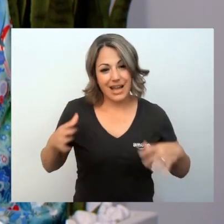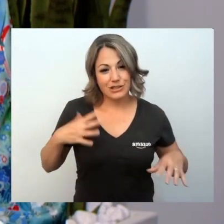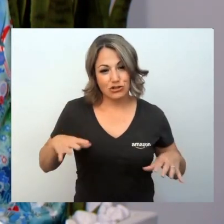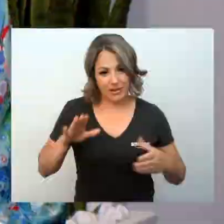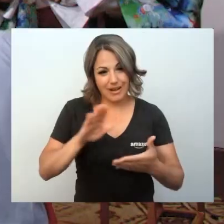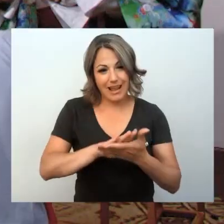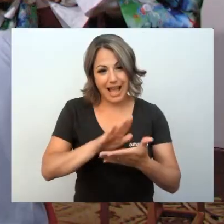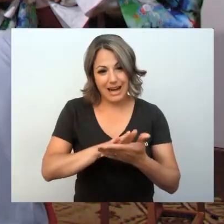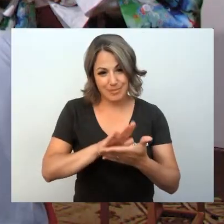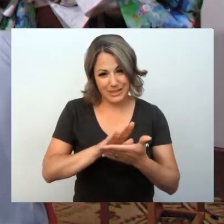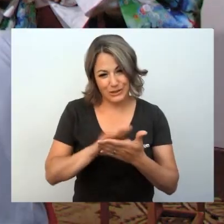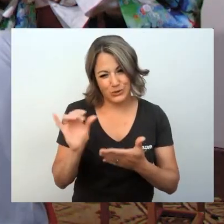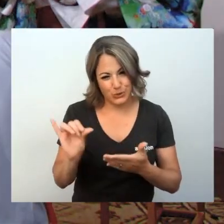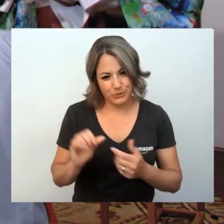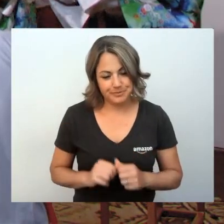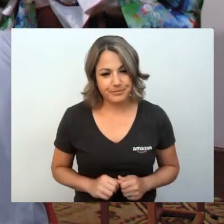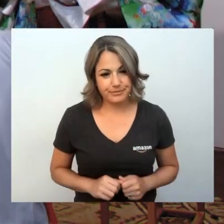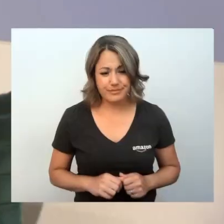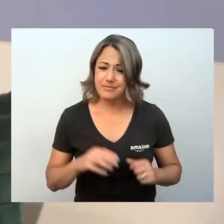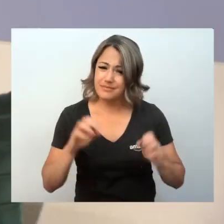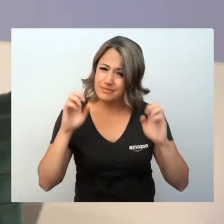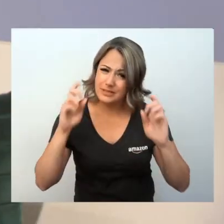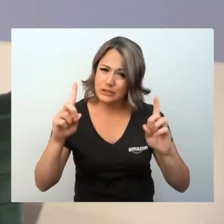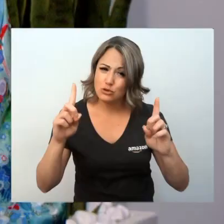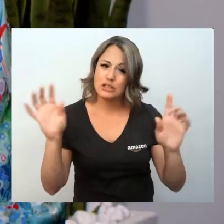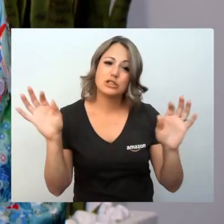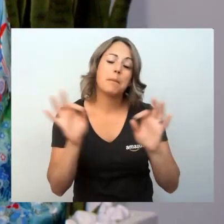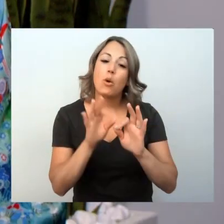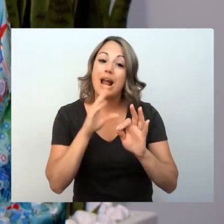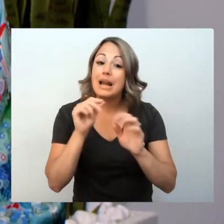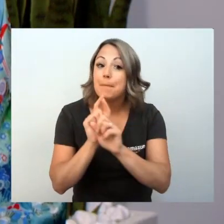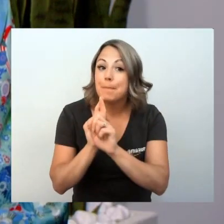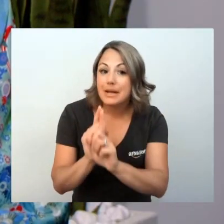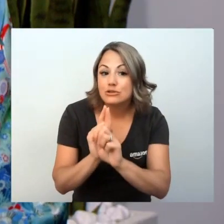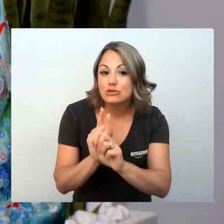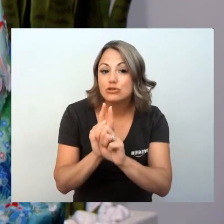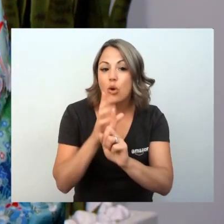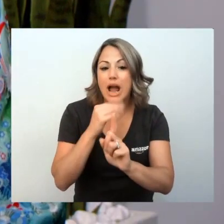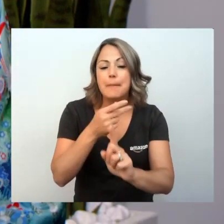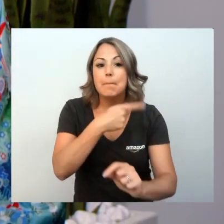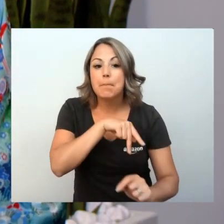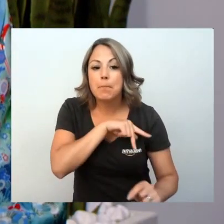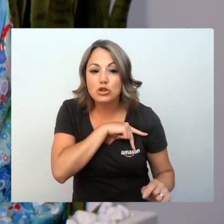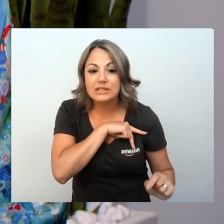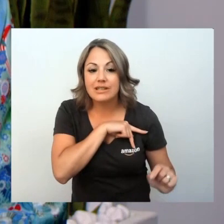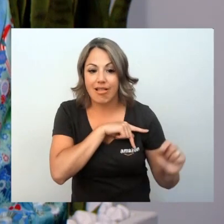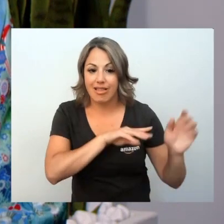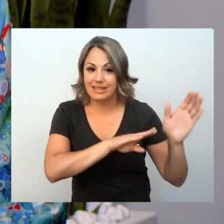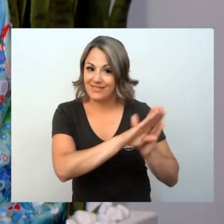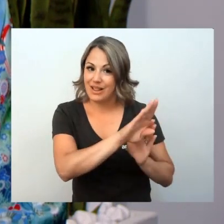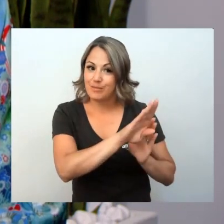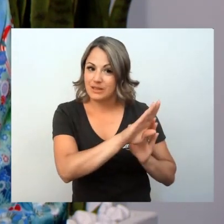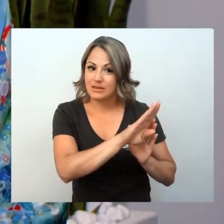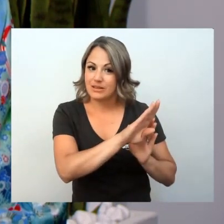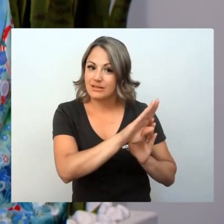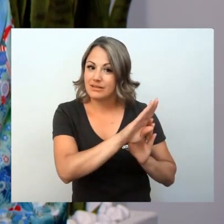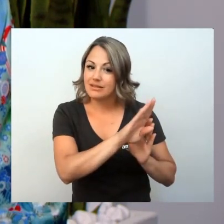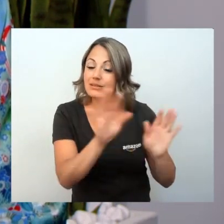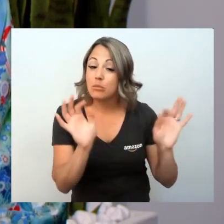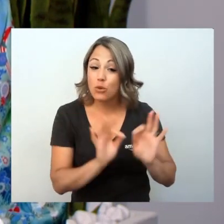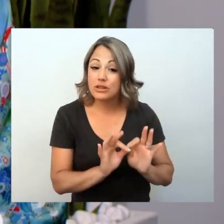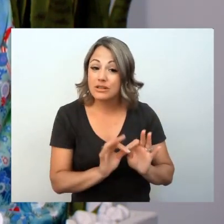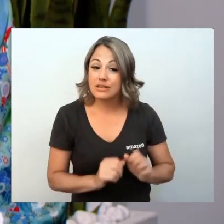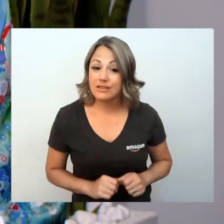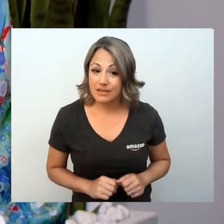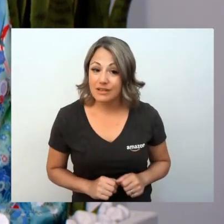that's important is education and mentorship and personal development. And so I think that, you know,